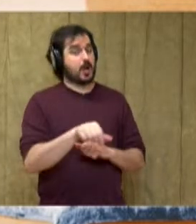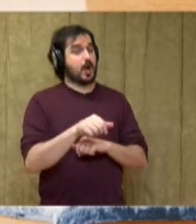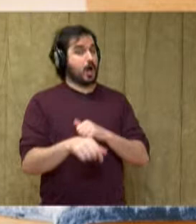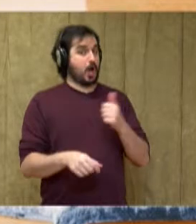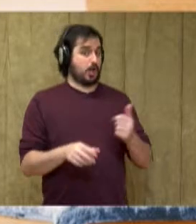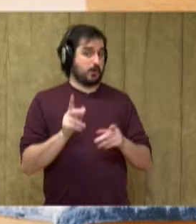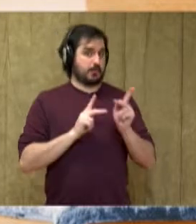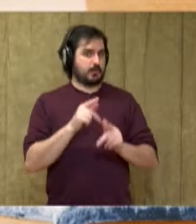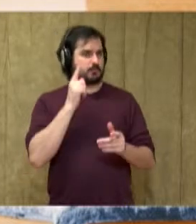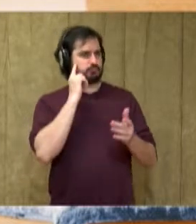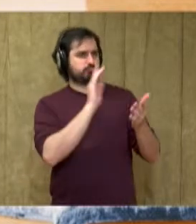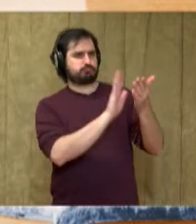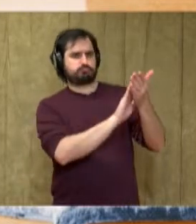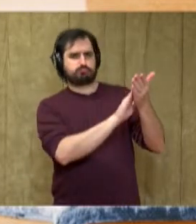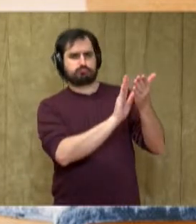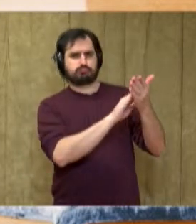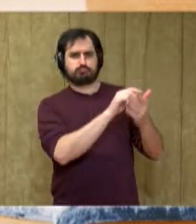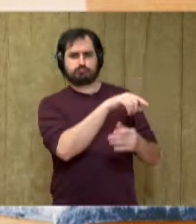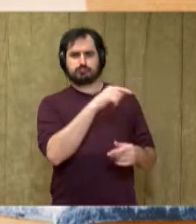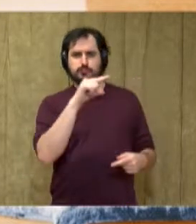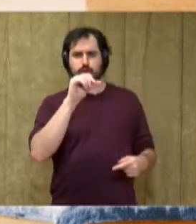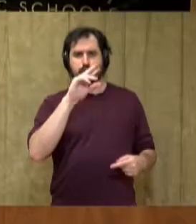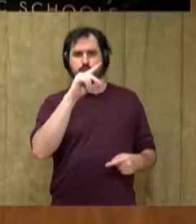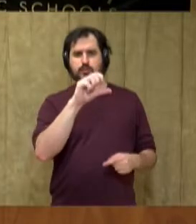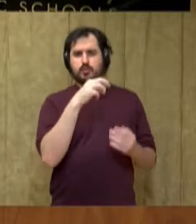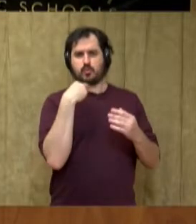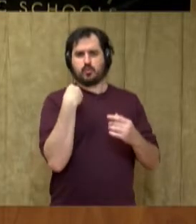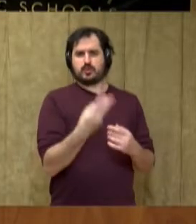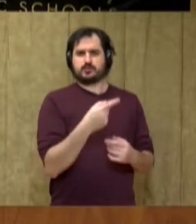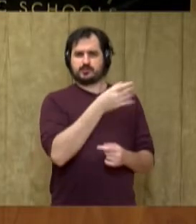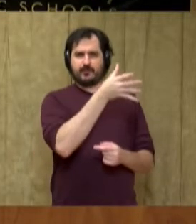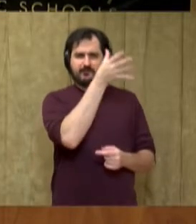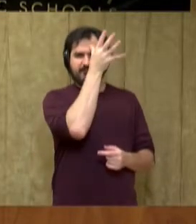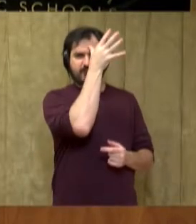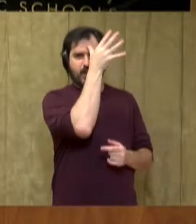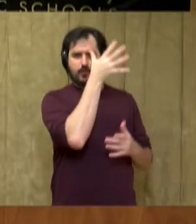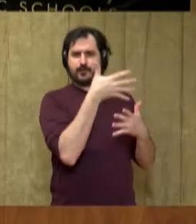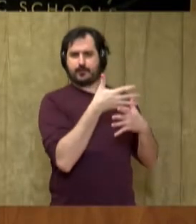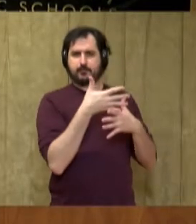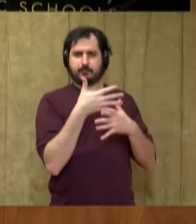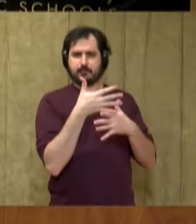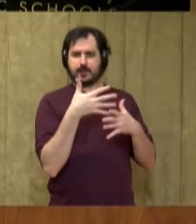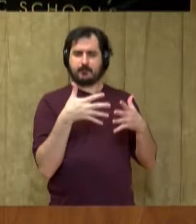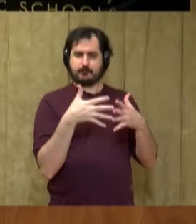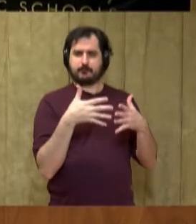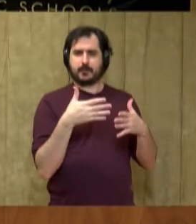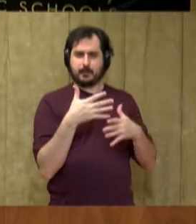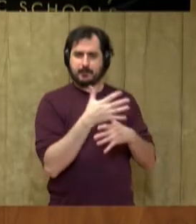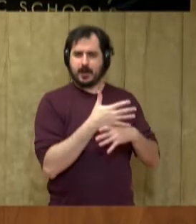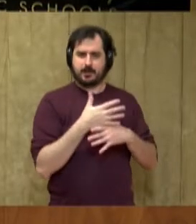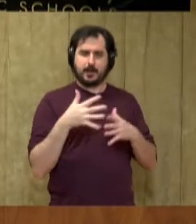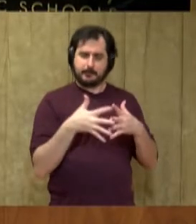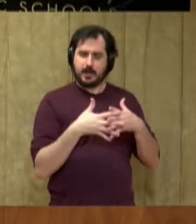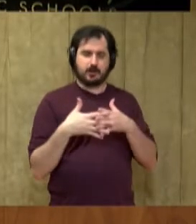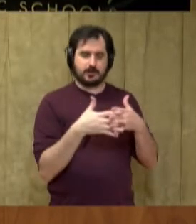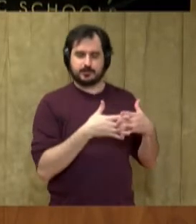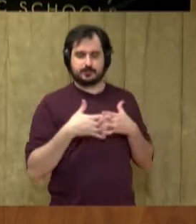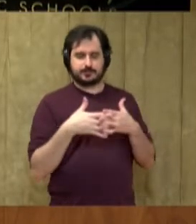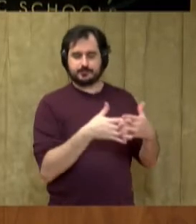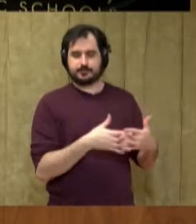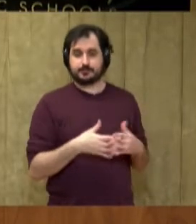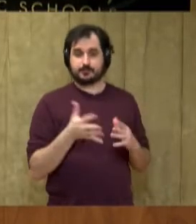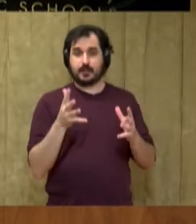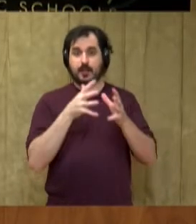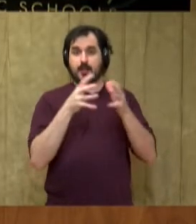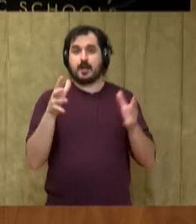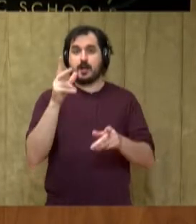right? There are two sides to every story. And that lots of people agree with that. Lots of people even